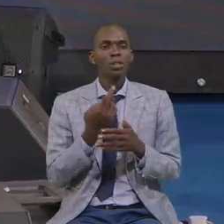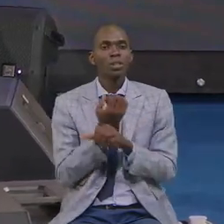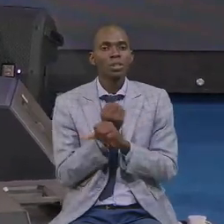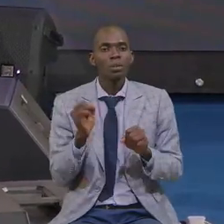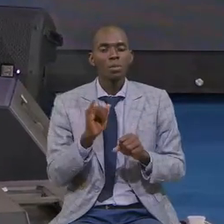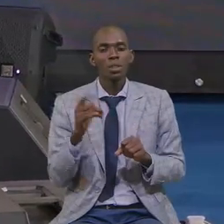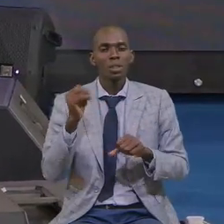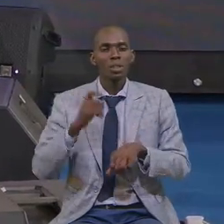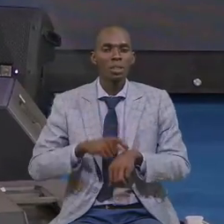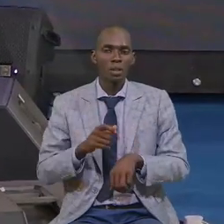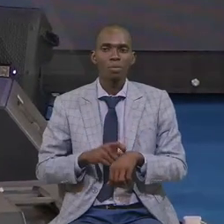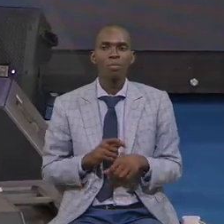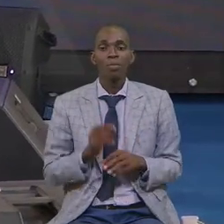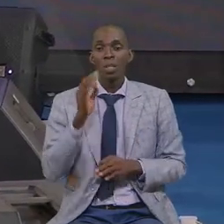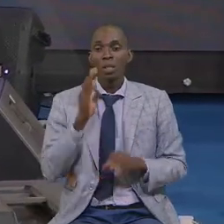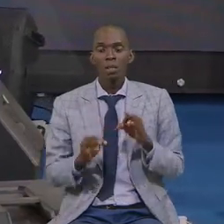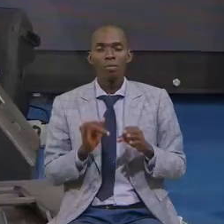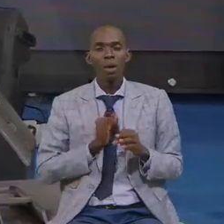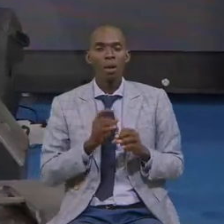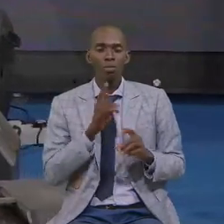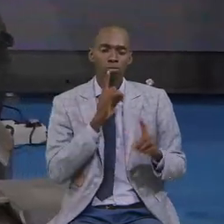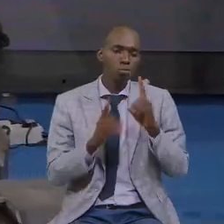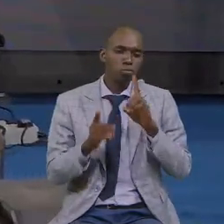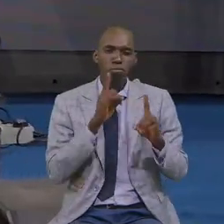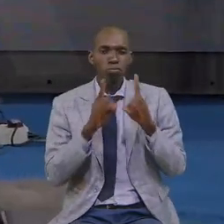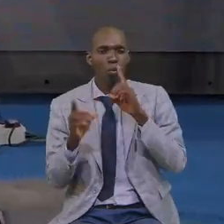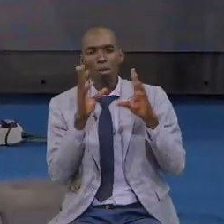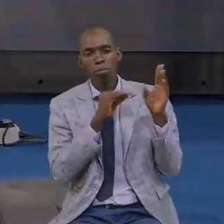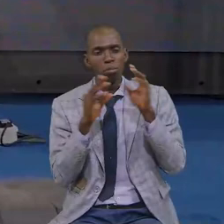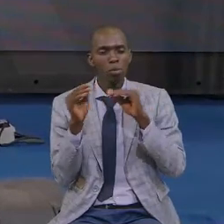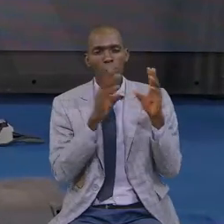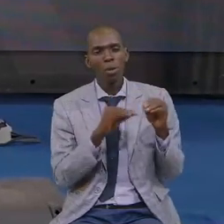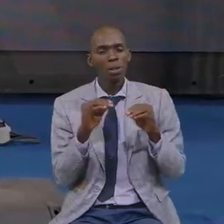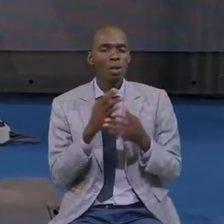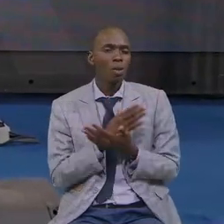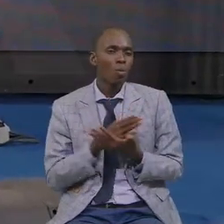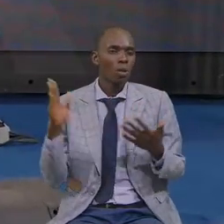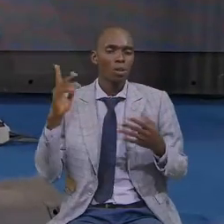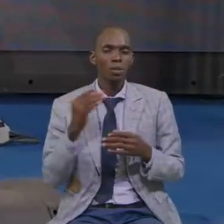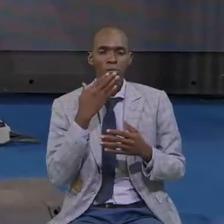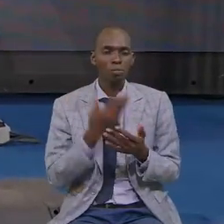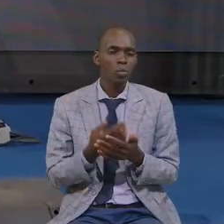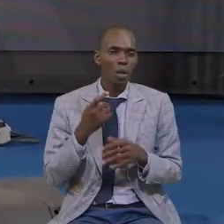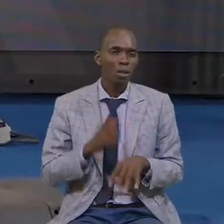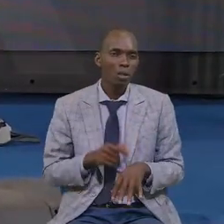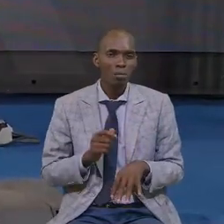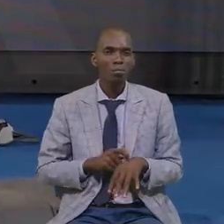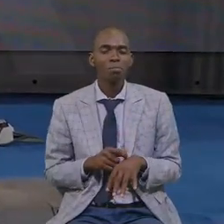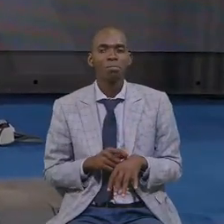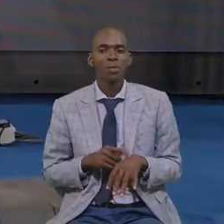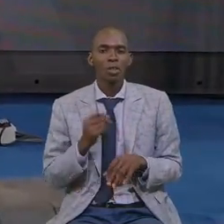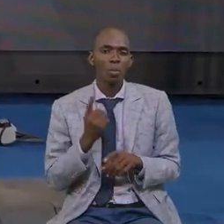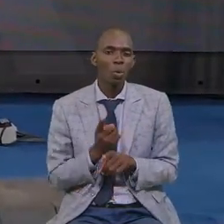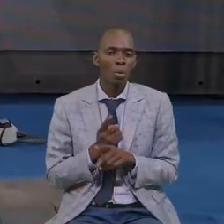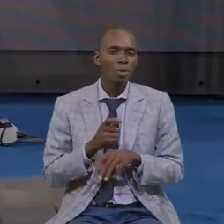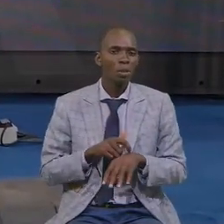the time. If I talk away the proper time, the good time, the